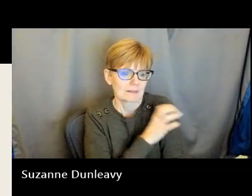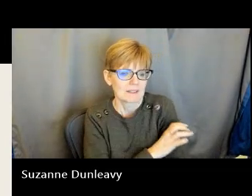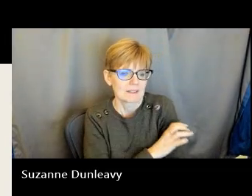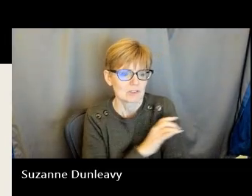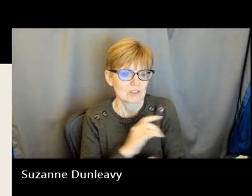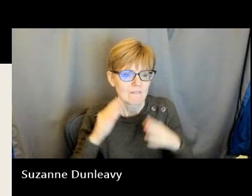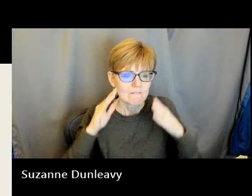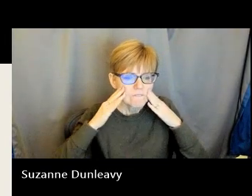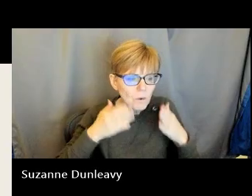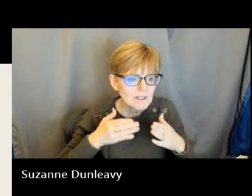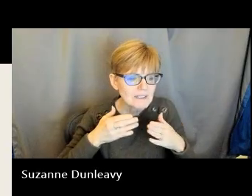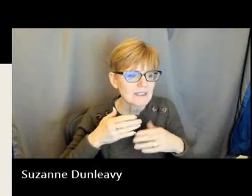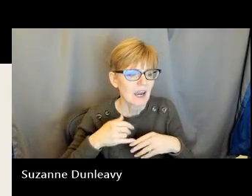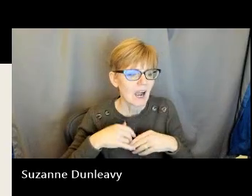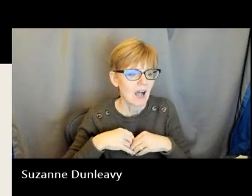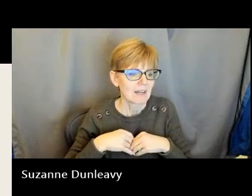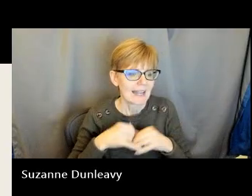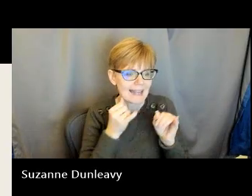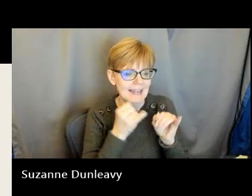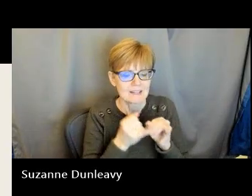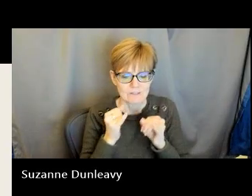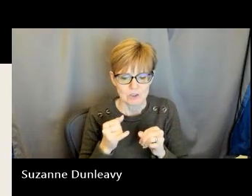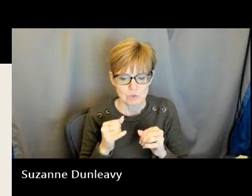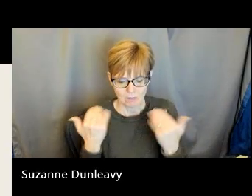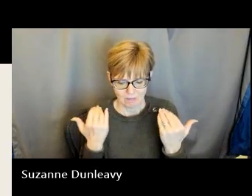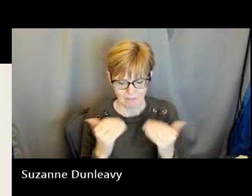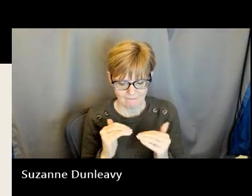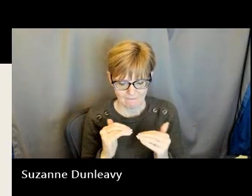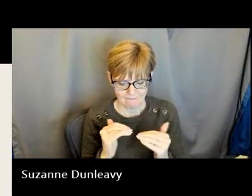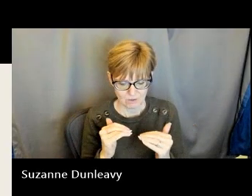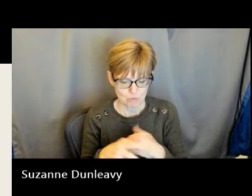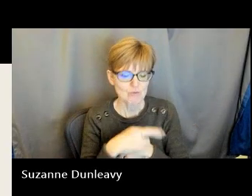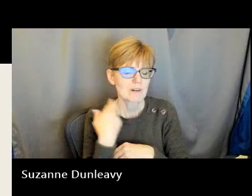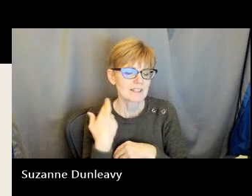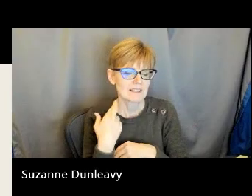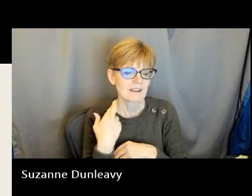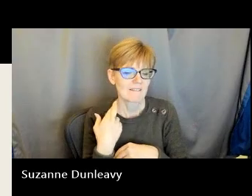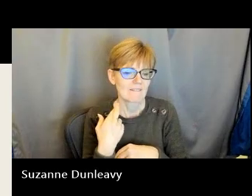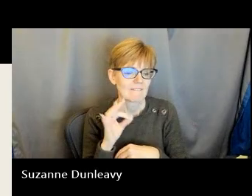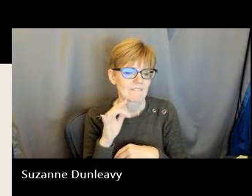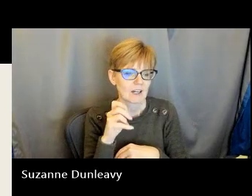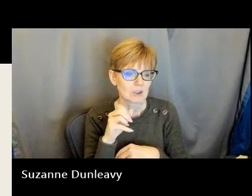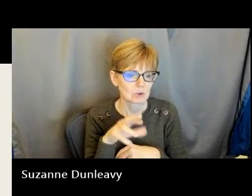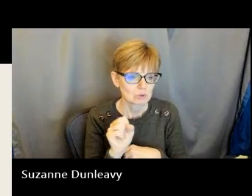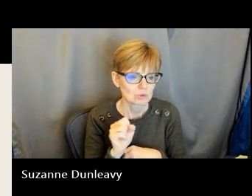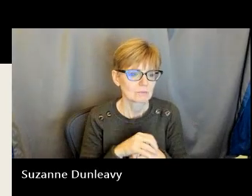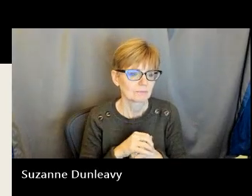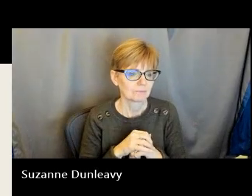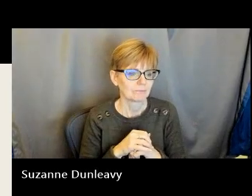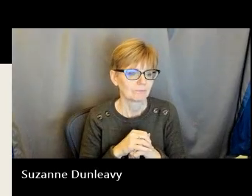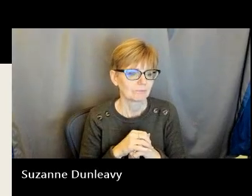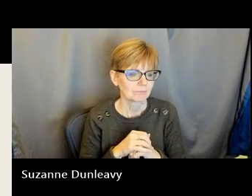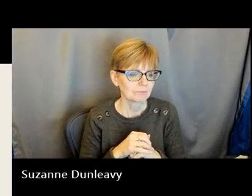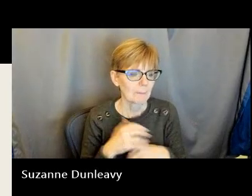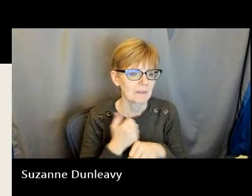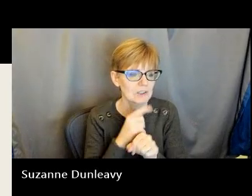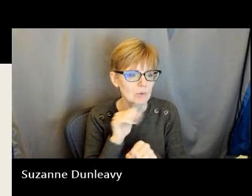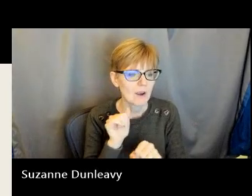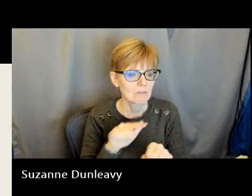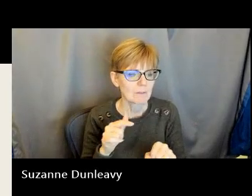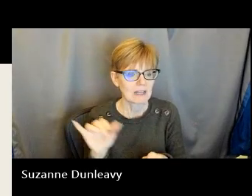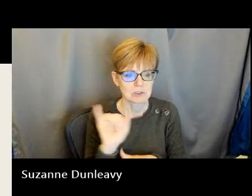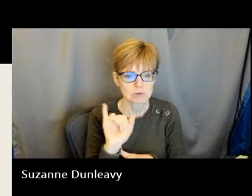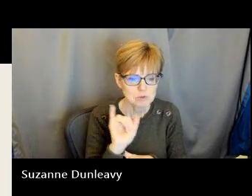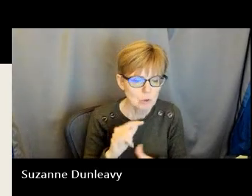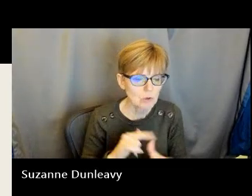sure that everybody has insurance. Make sure everyone has a primary care doctor. That is wonderful. That is great. But that is not going to